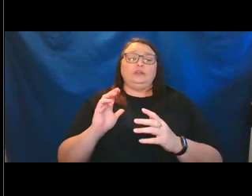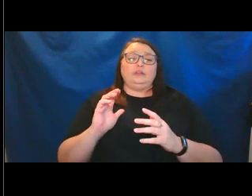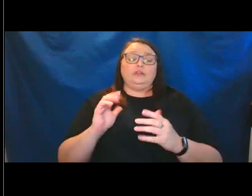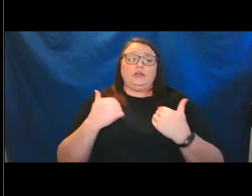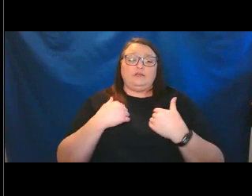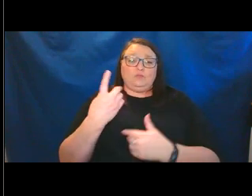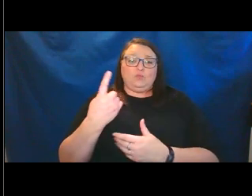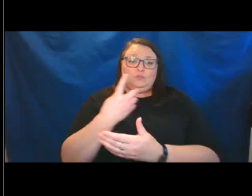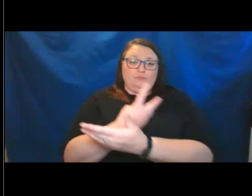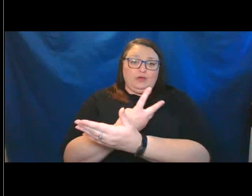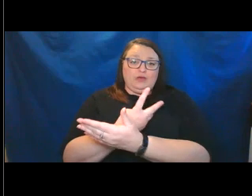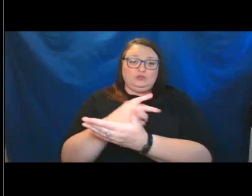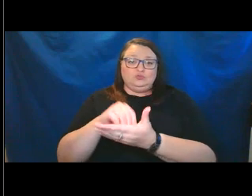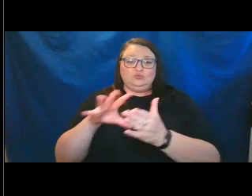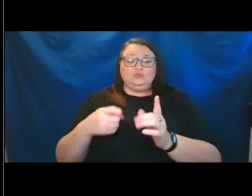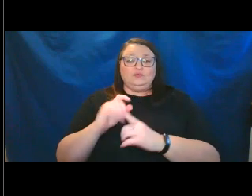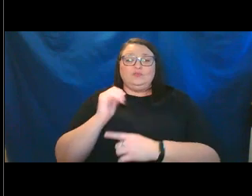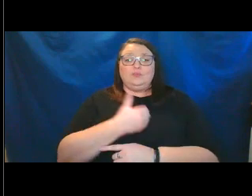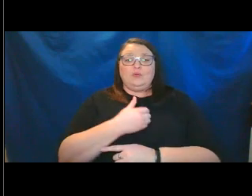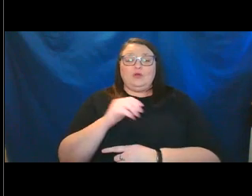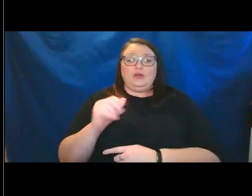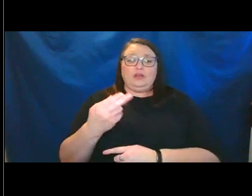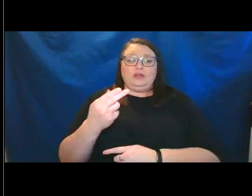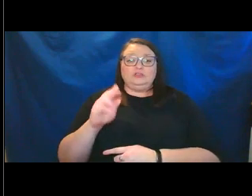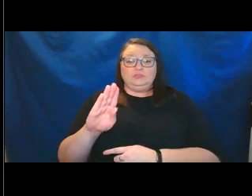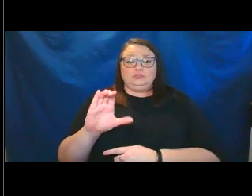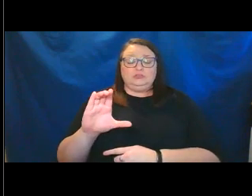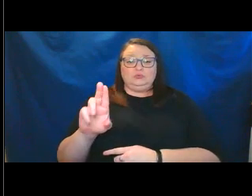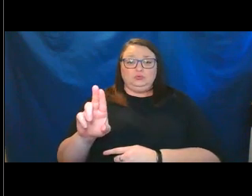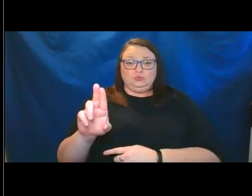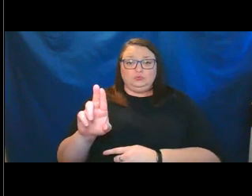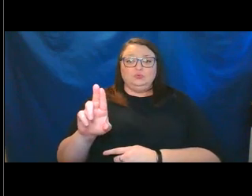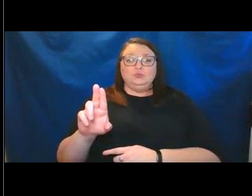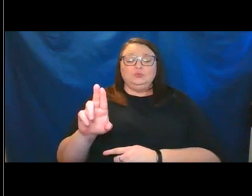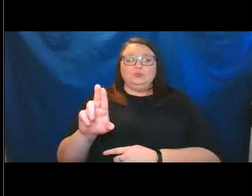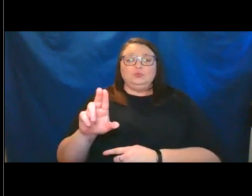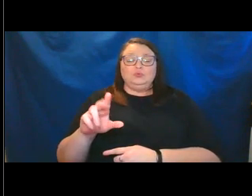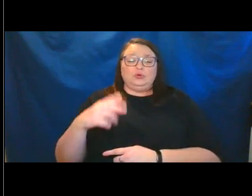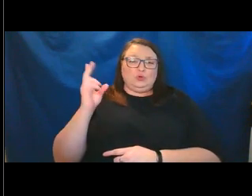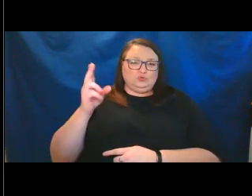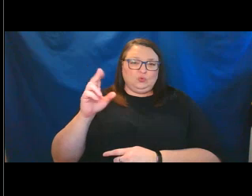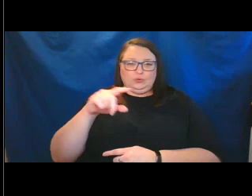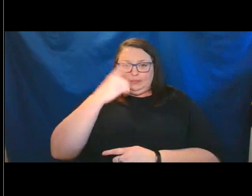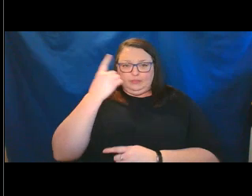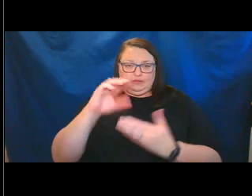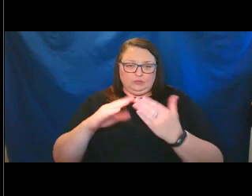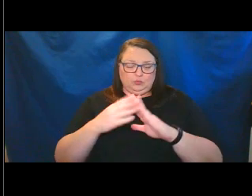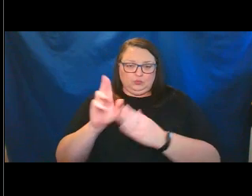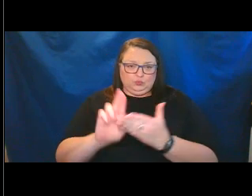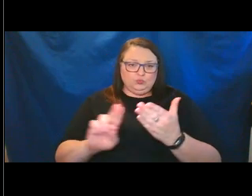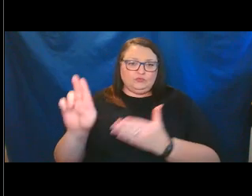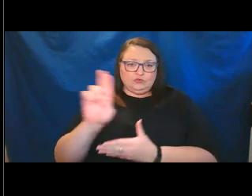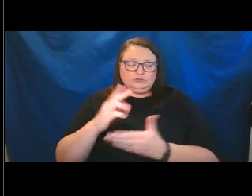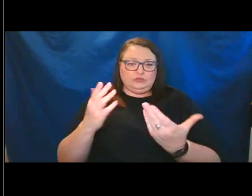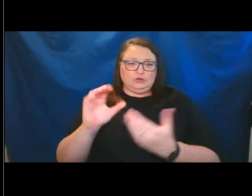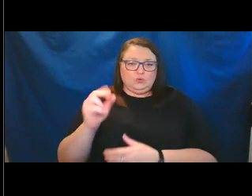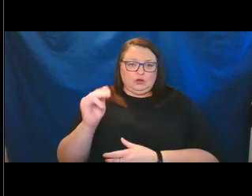from our HBCU, or historically Black Community University here at Ohio State,